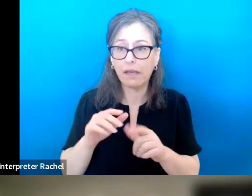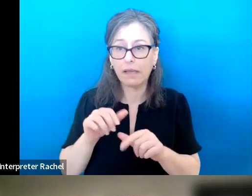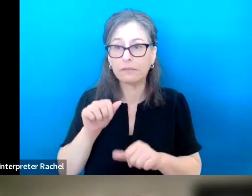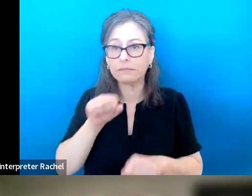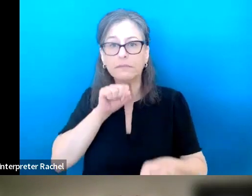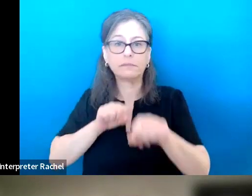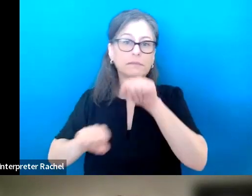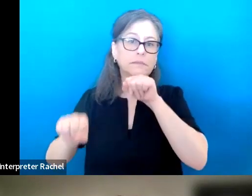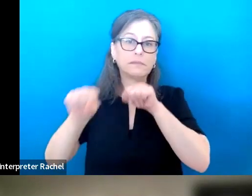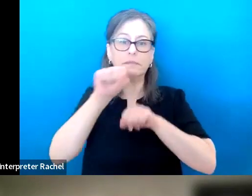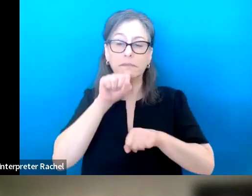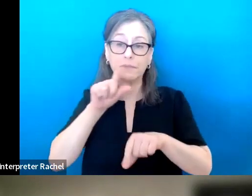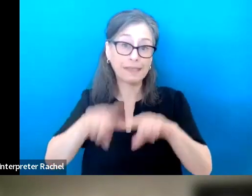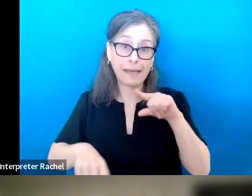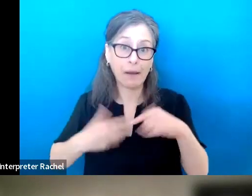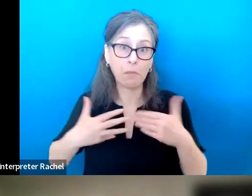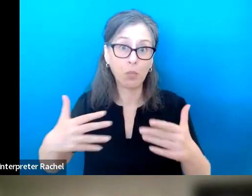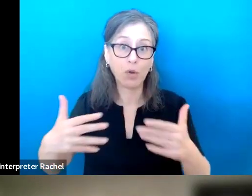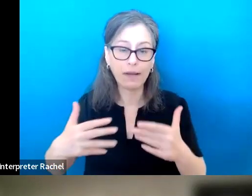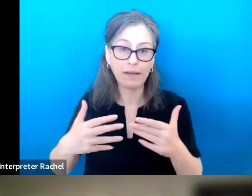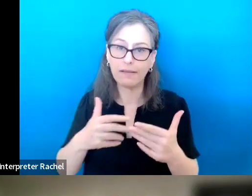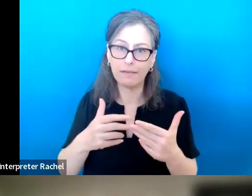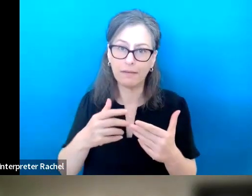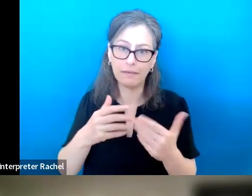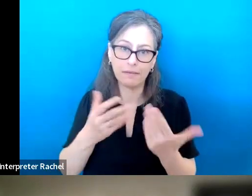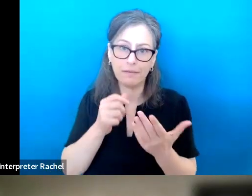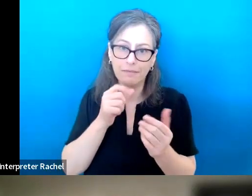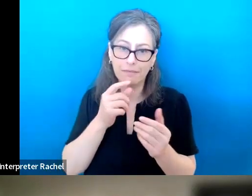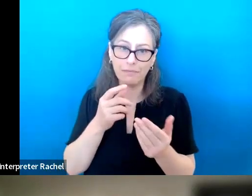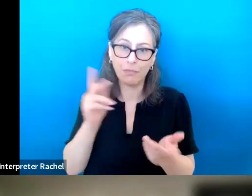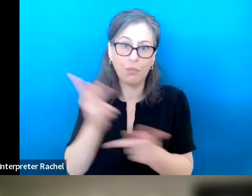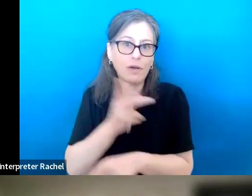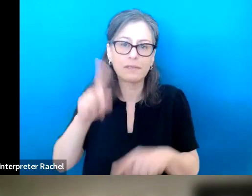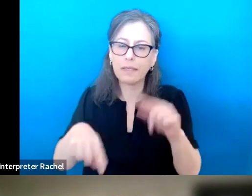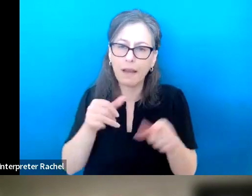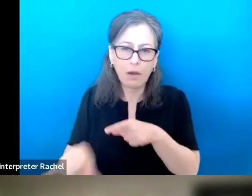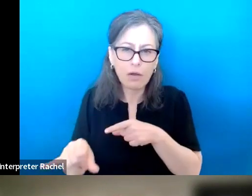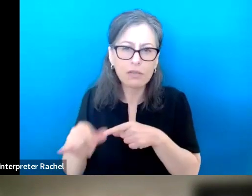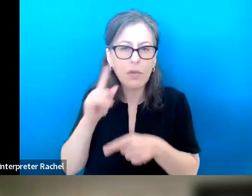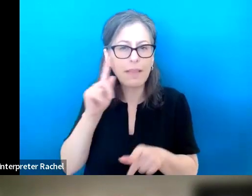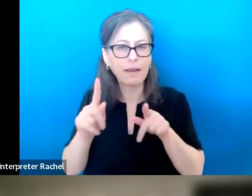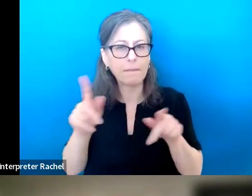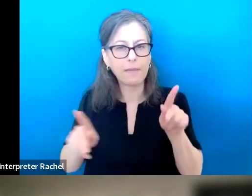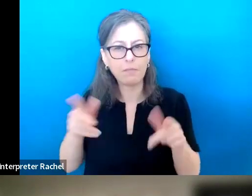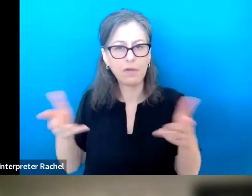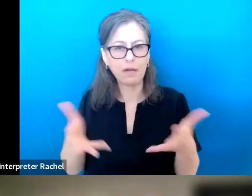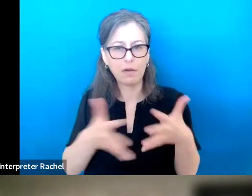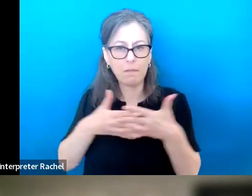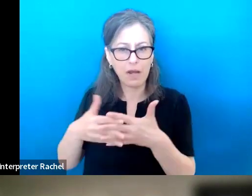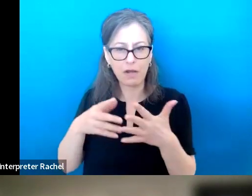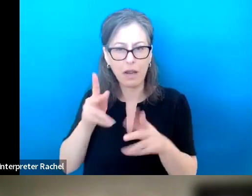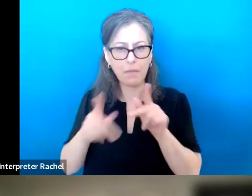breathe, let alone curse. So I think it's really interesting how, particularly in America, people recognize that really